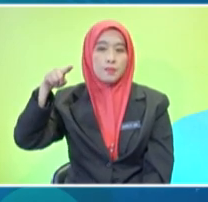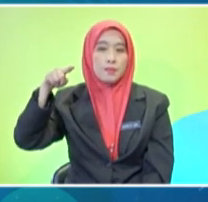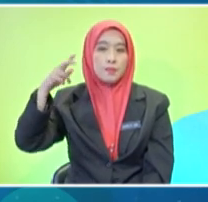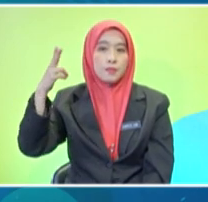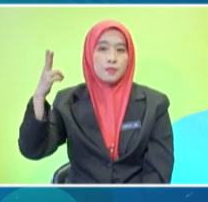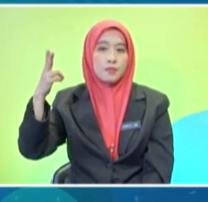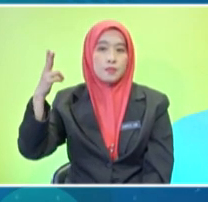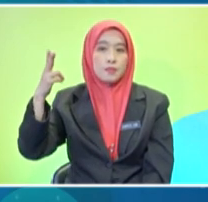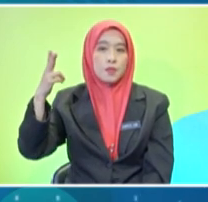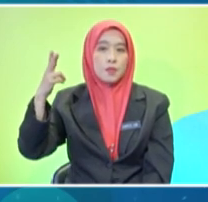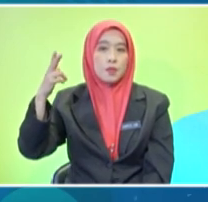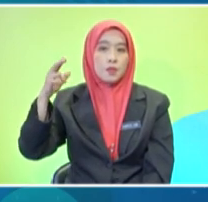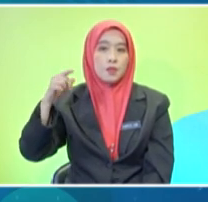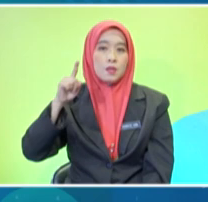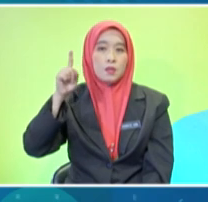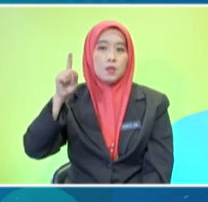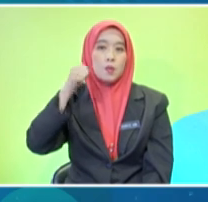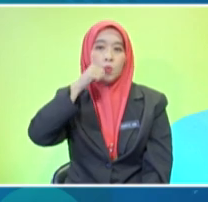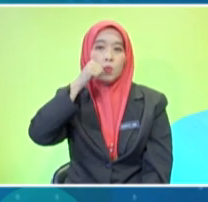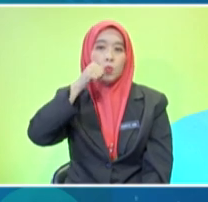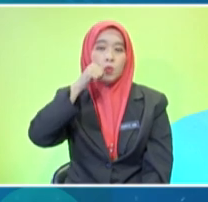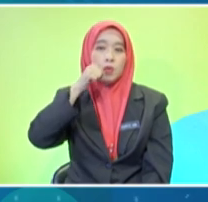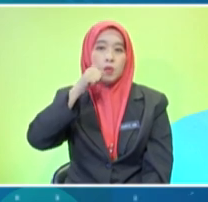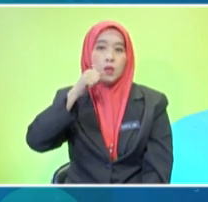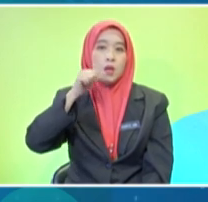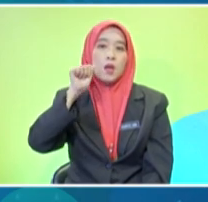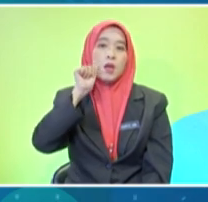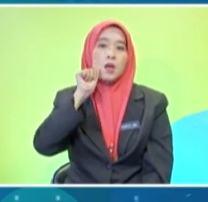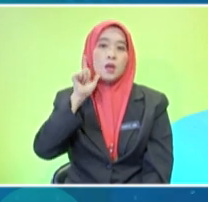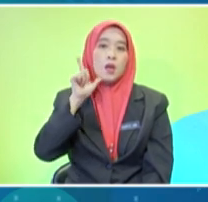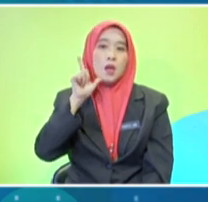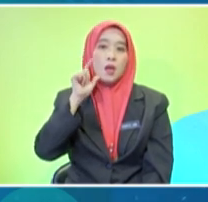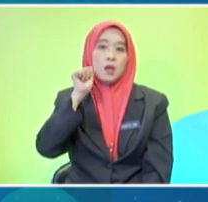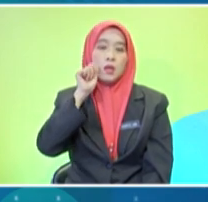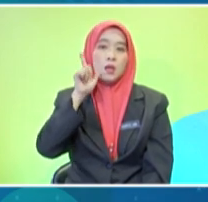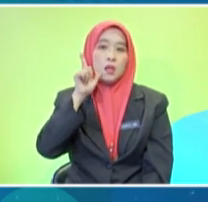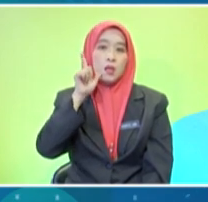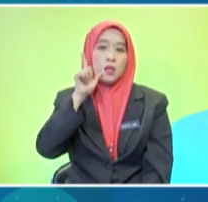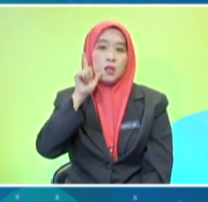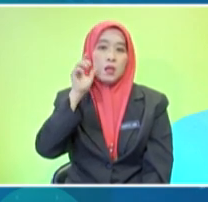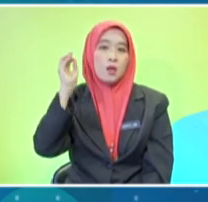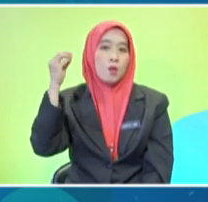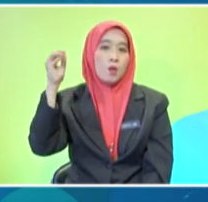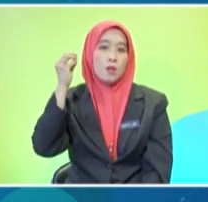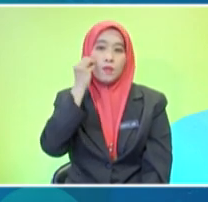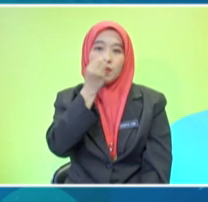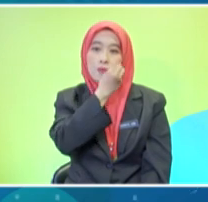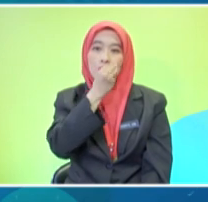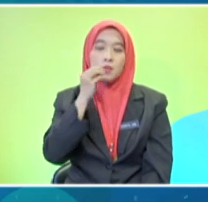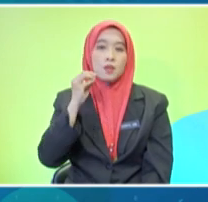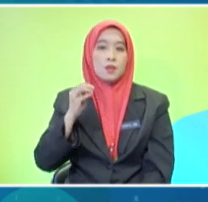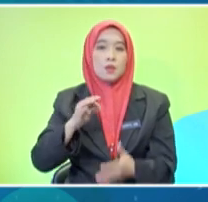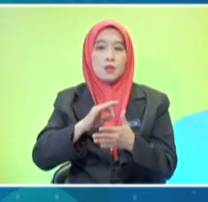And the only lady here, Alisa Kaisara. Wow, our only flower today, Alisa. Hi. And